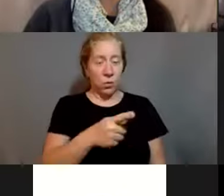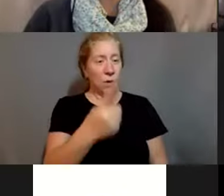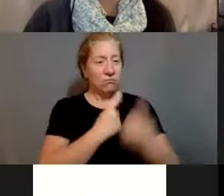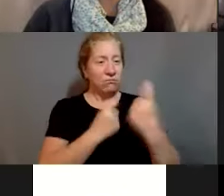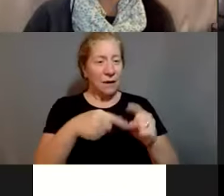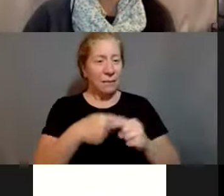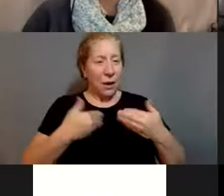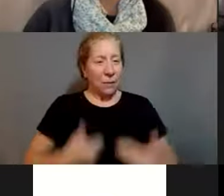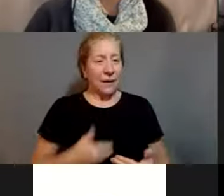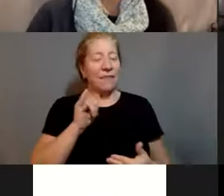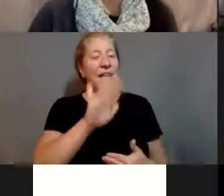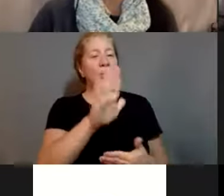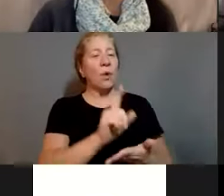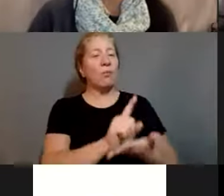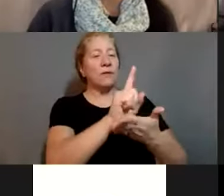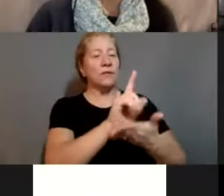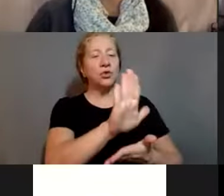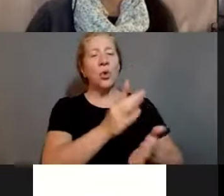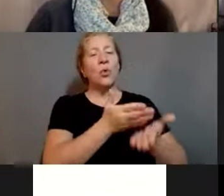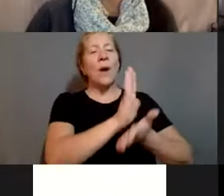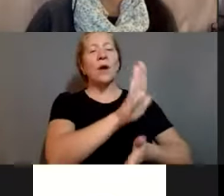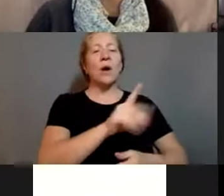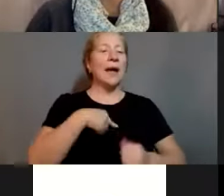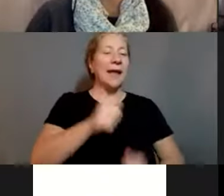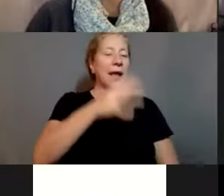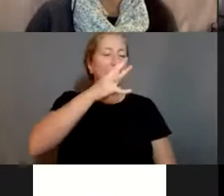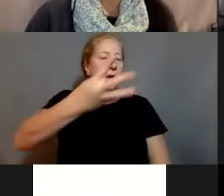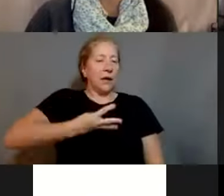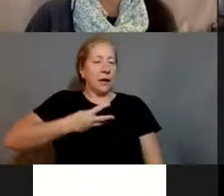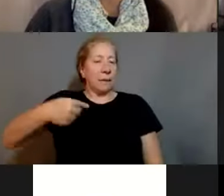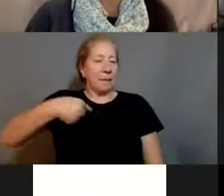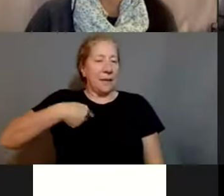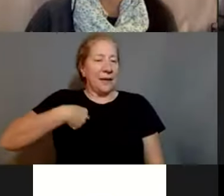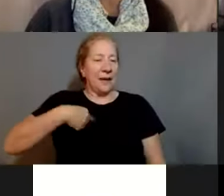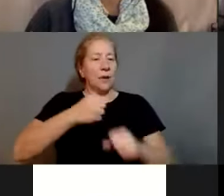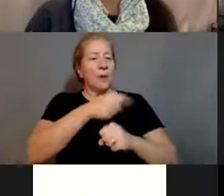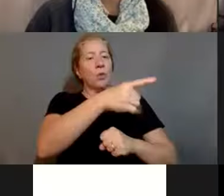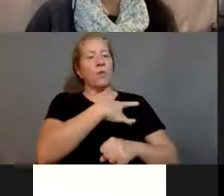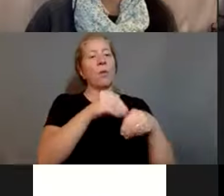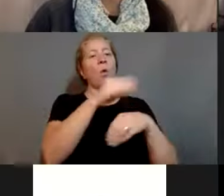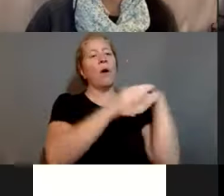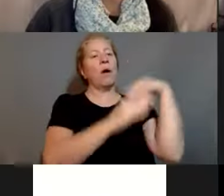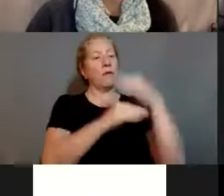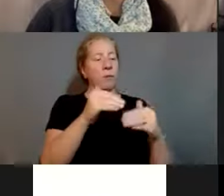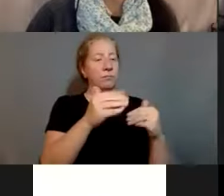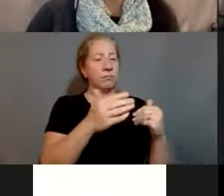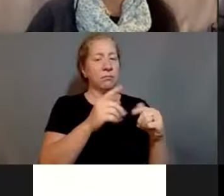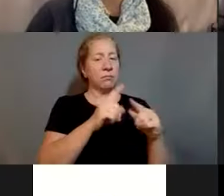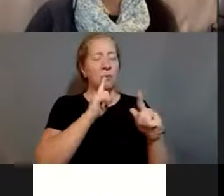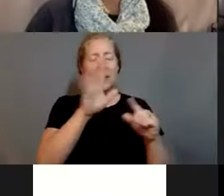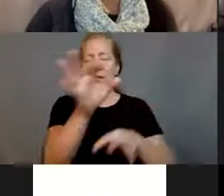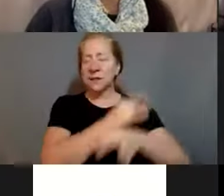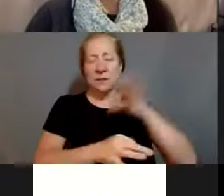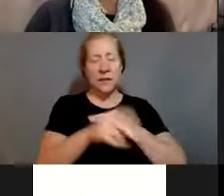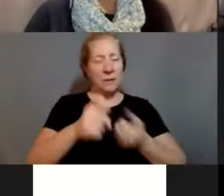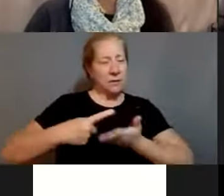That's your privilege. You have a privilege to erase me and make yourself feel comfortable, when we really have to talk about and